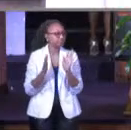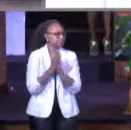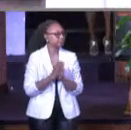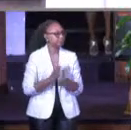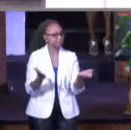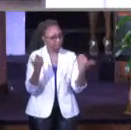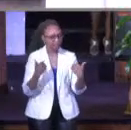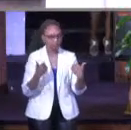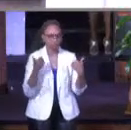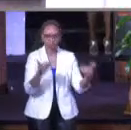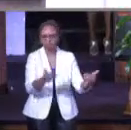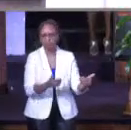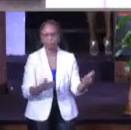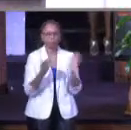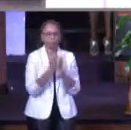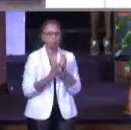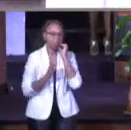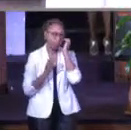Come on, let's go.